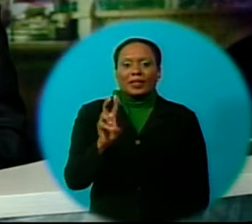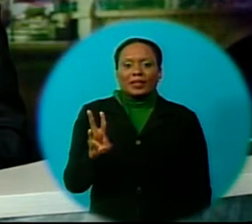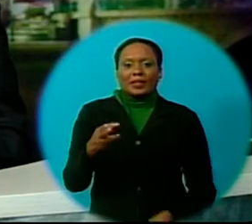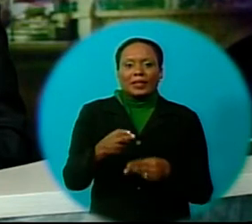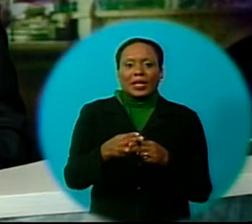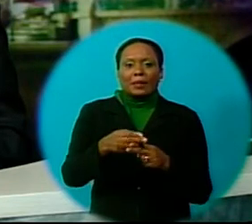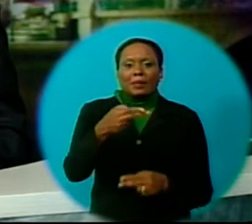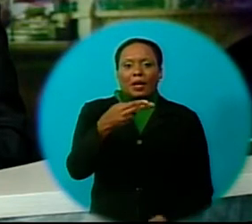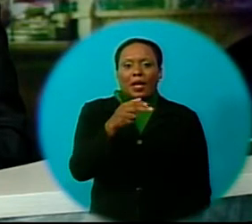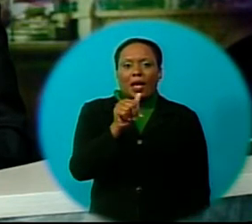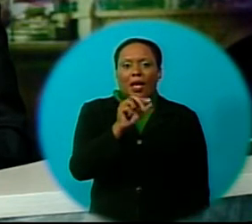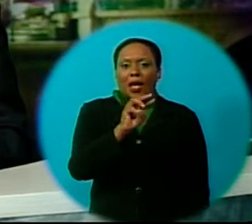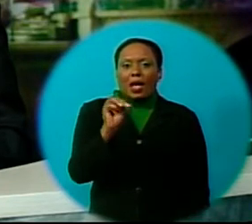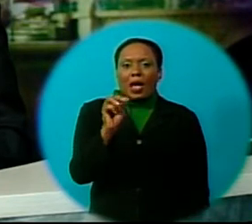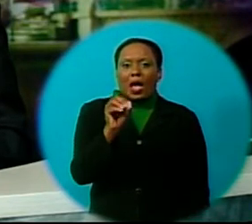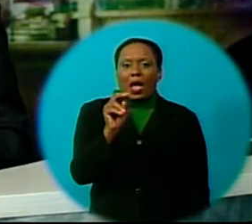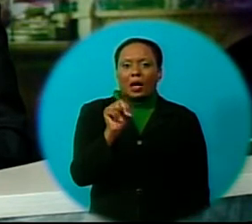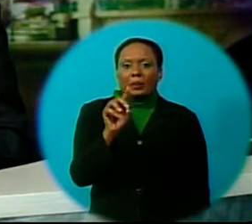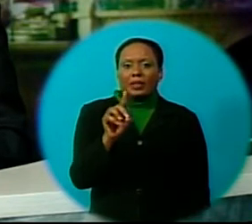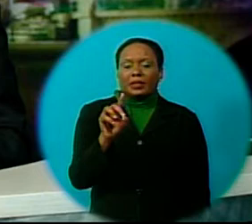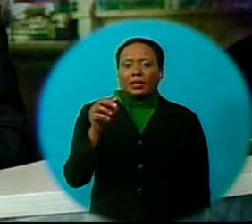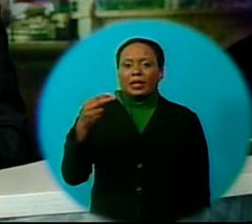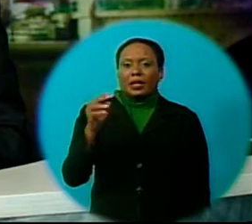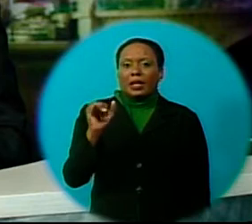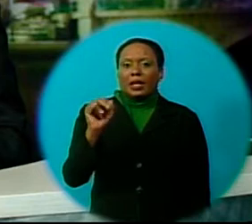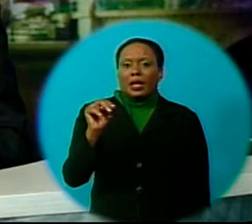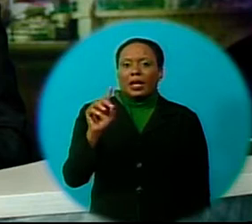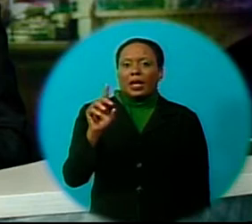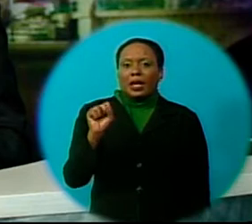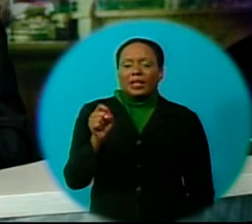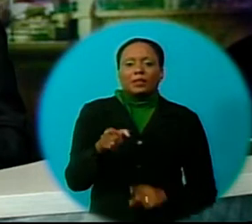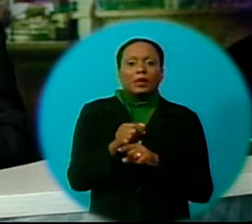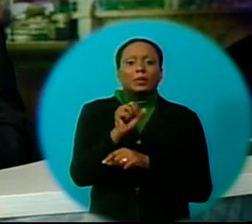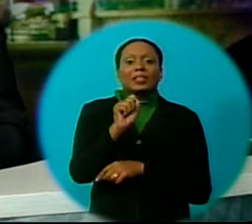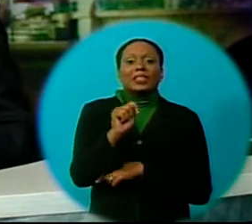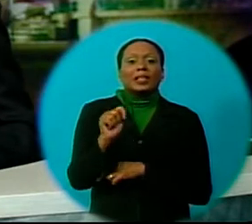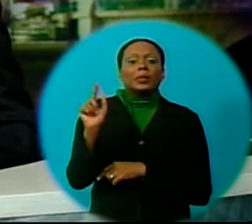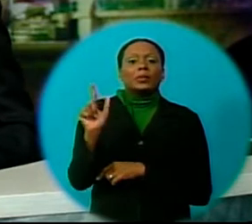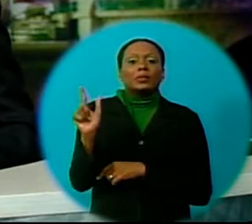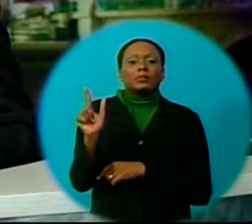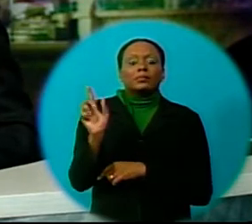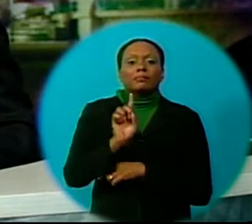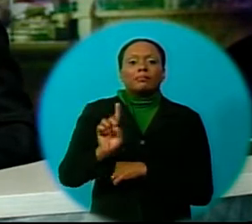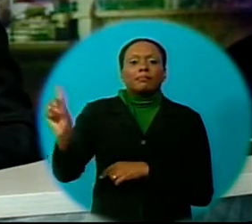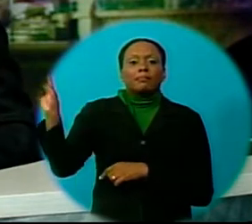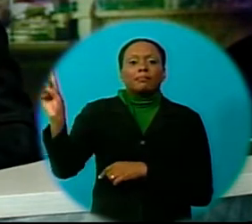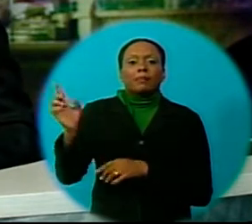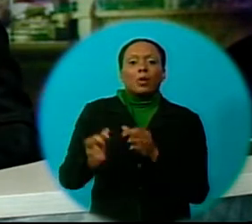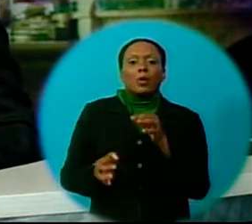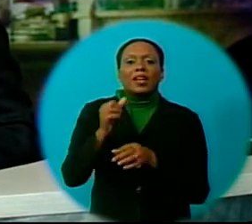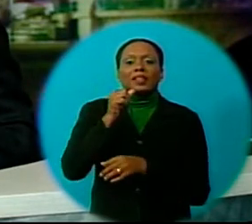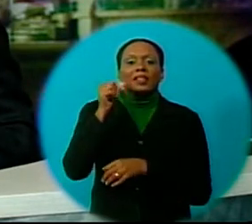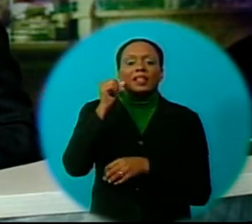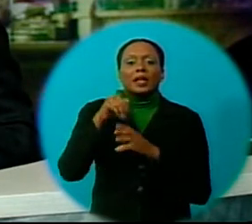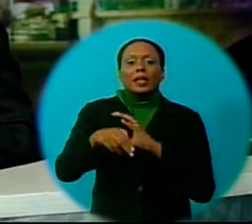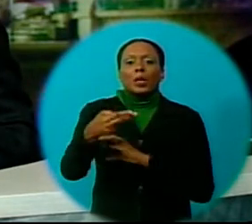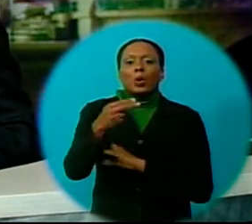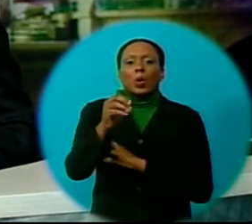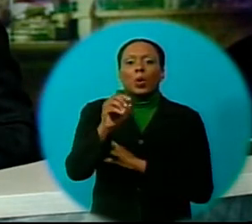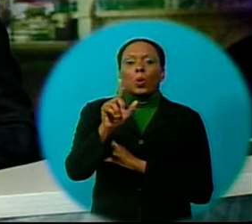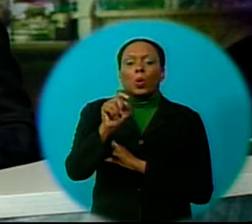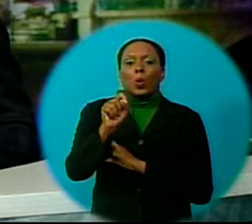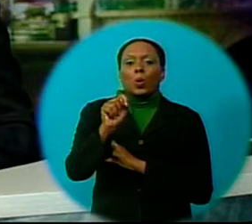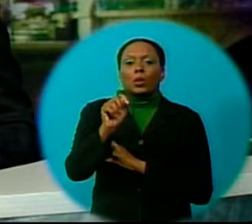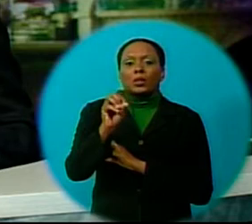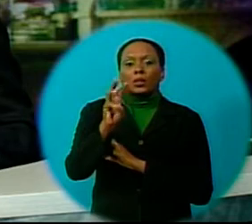36-year-old Hammond Tennyson Hines of Crab Hill, St. Lucie. Hines appeared in the whole town court yesterday to answer the charge